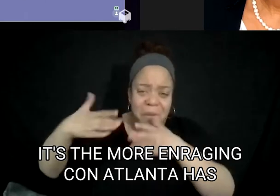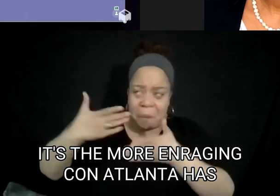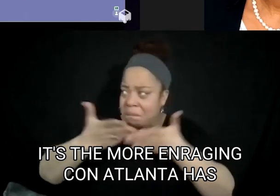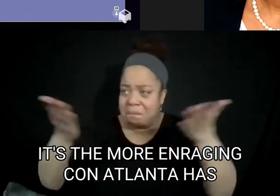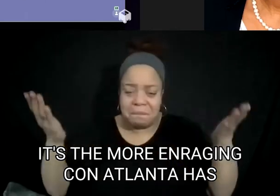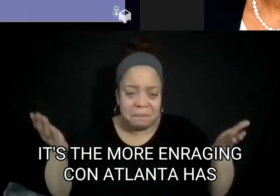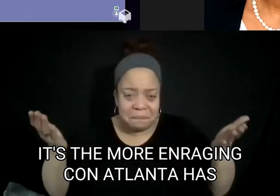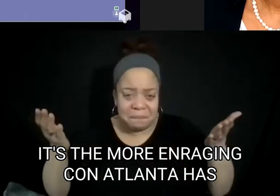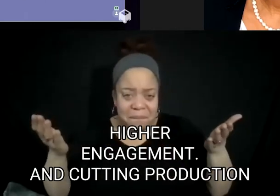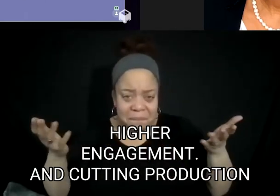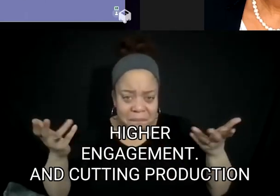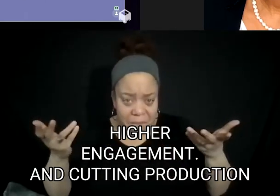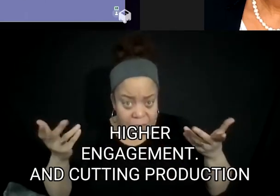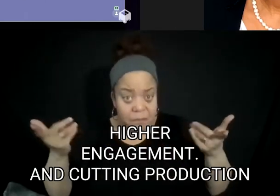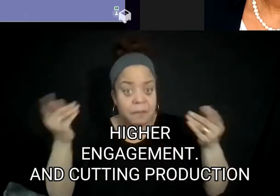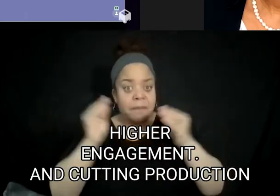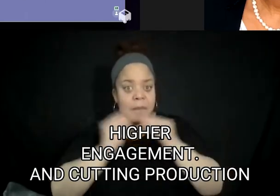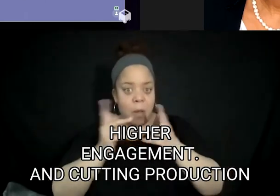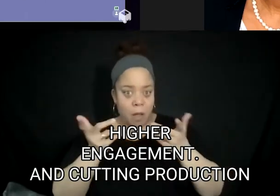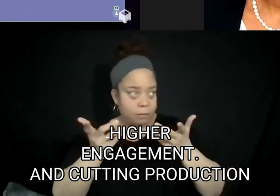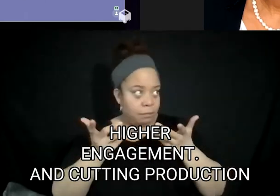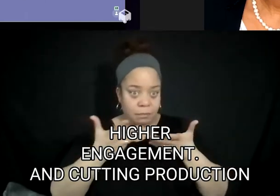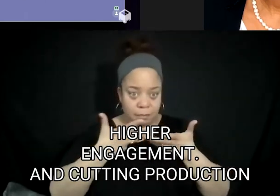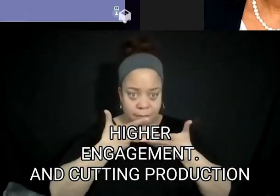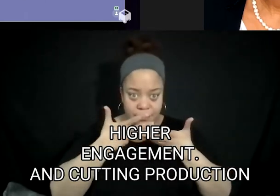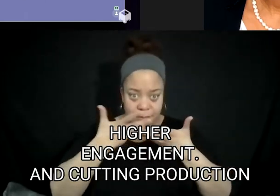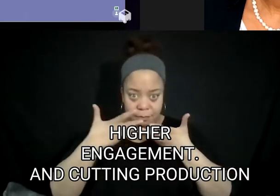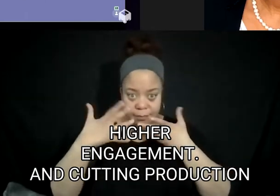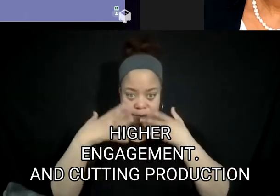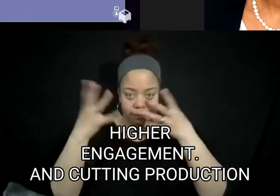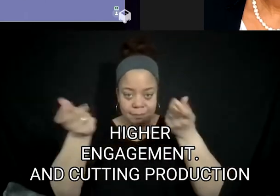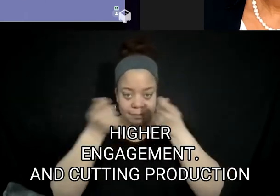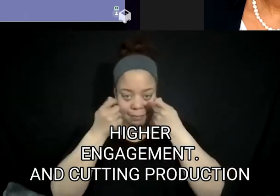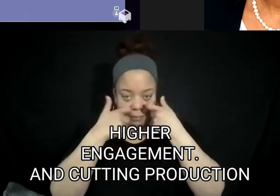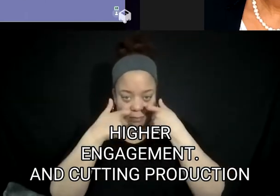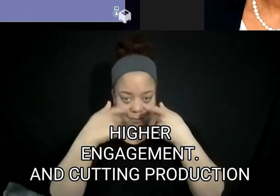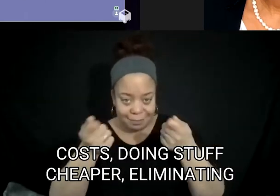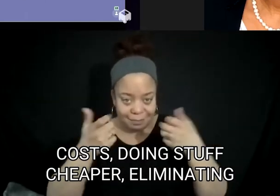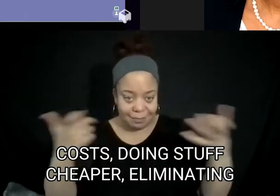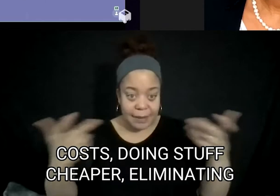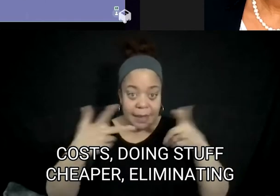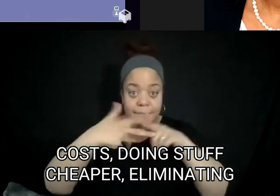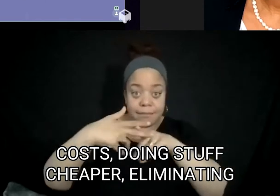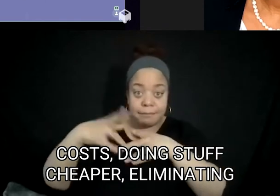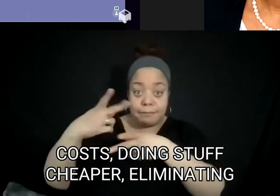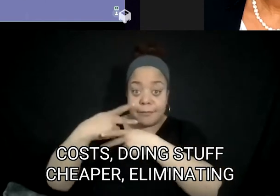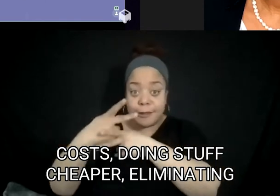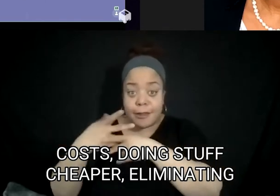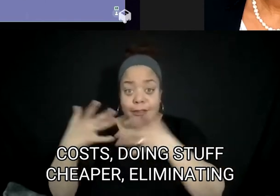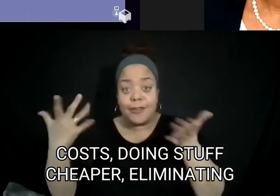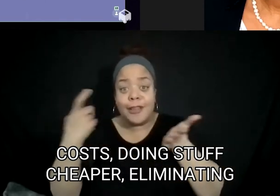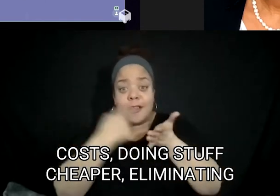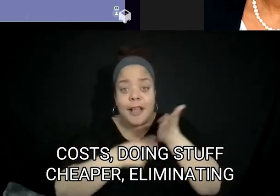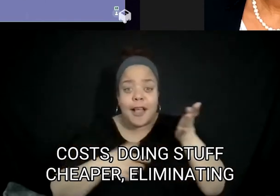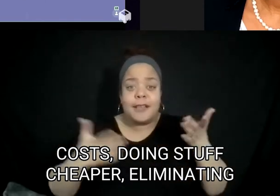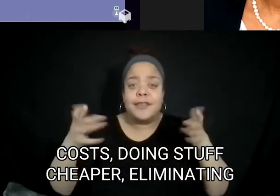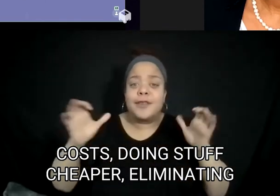cheaper, eliminating benefits, eliminating infrastructure, closing down offices.